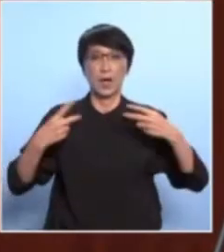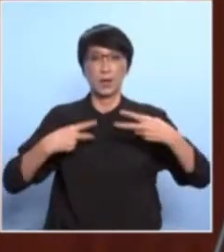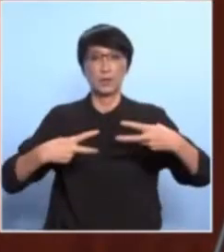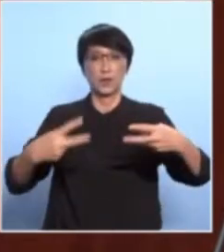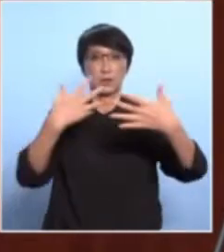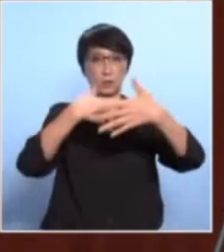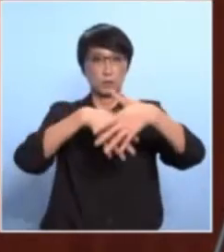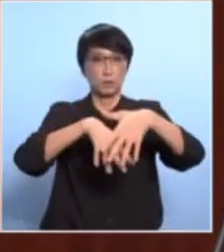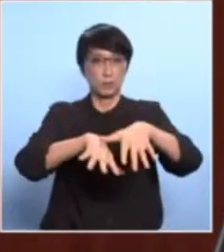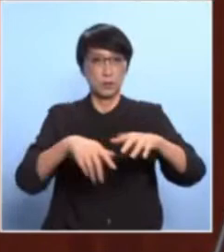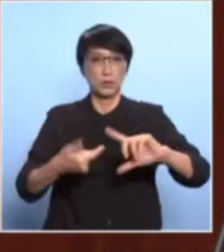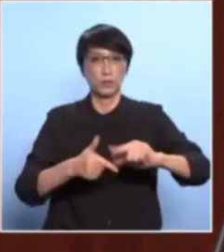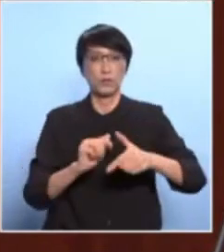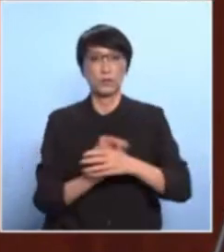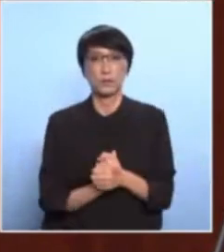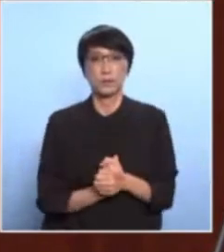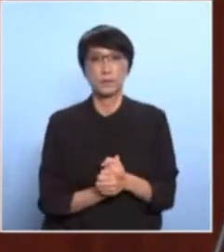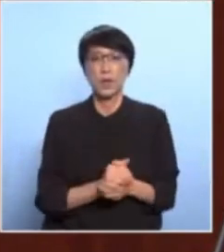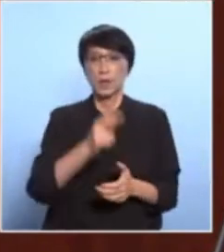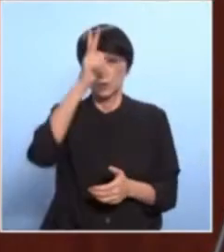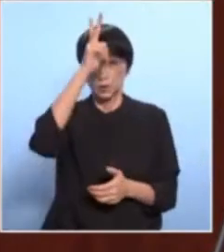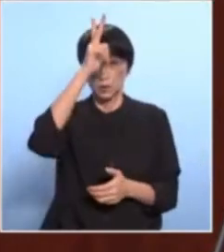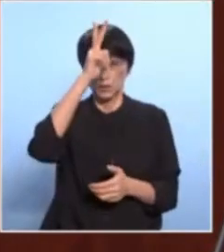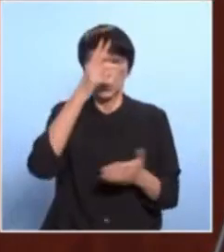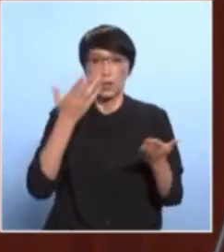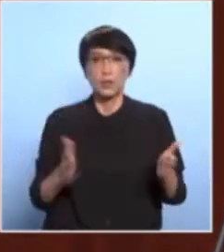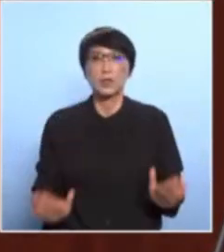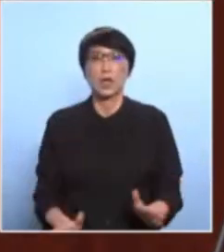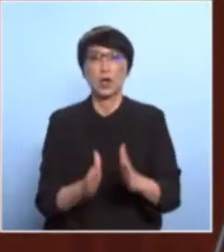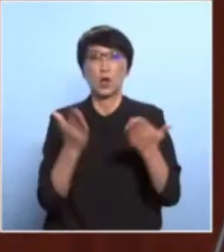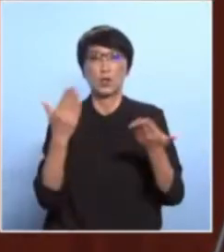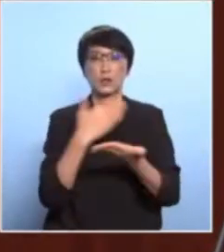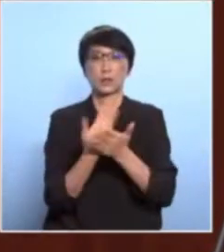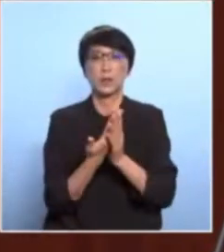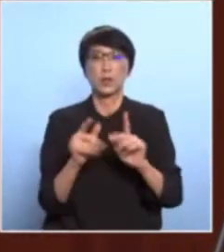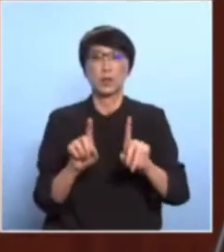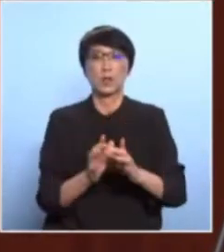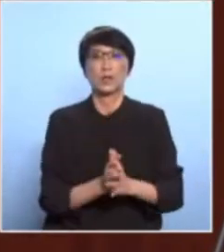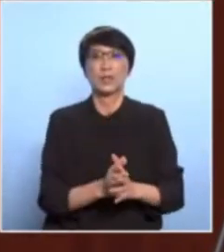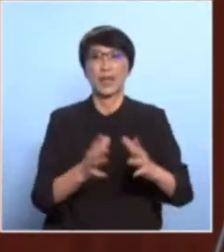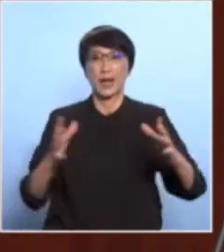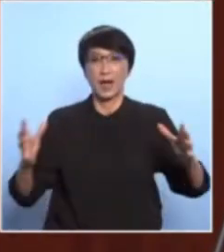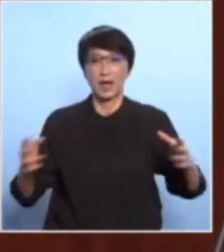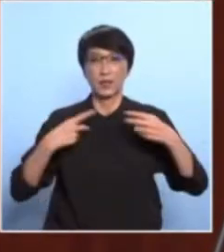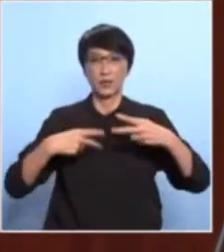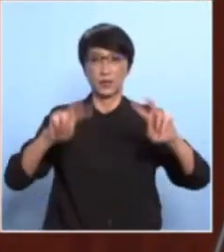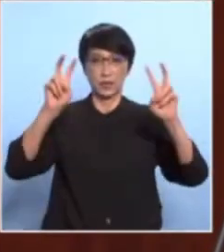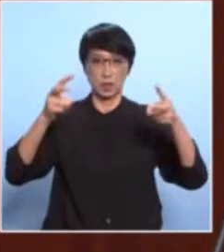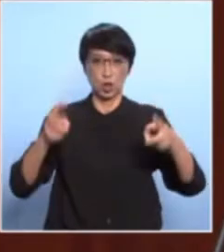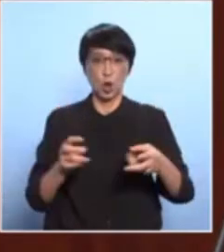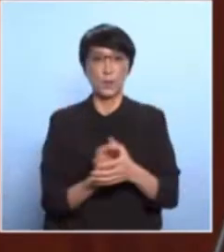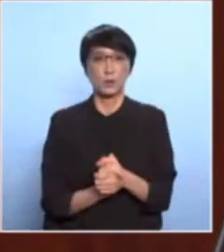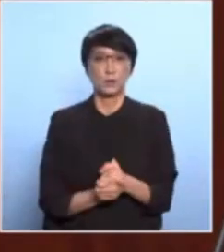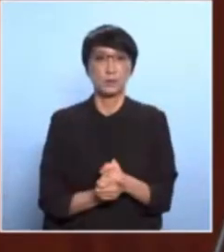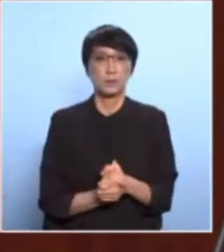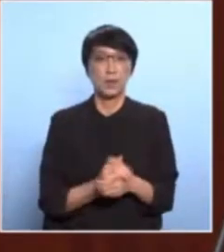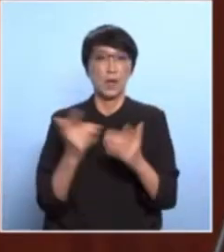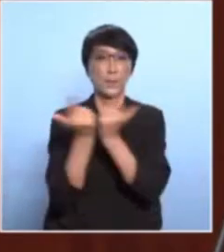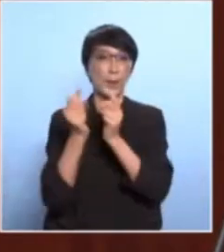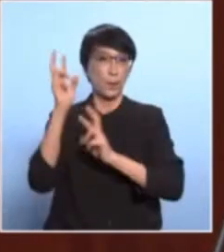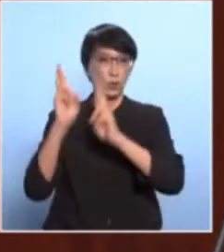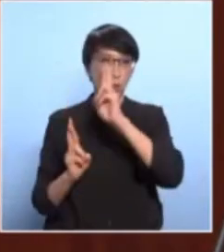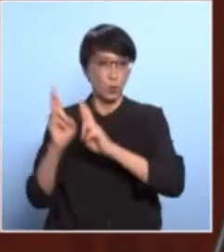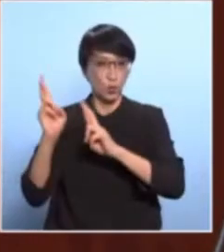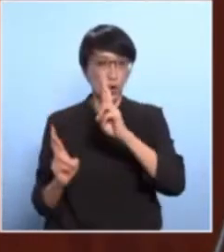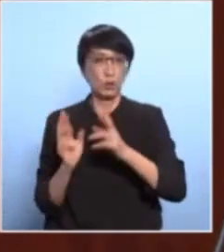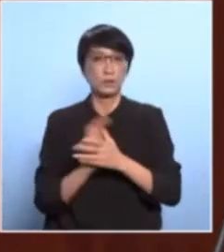Establish a framework on the financing of major development projects. The government is taking forward a number of major development